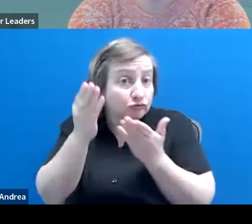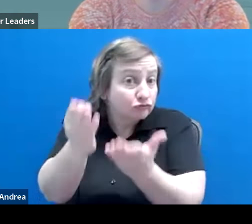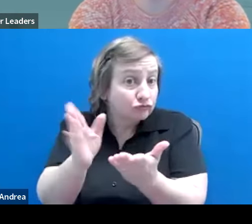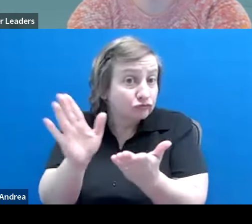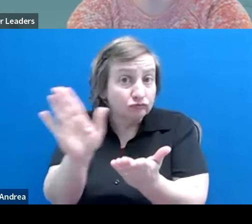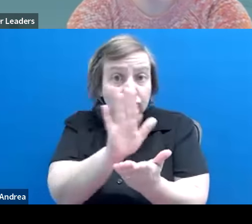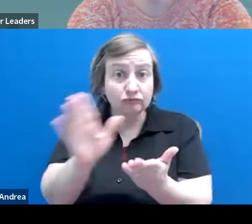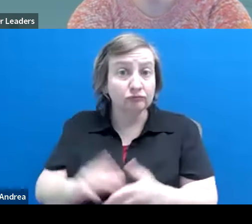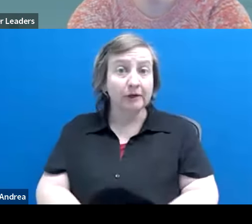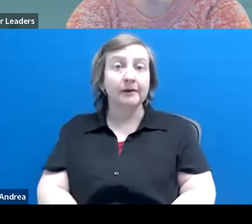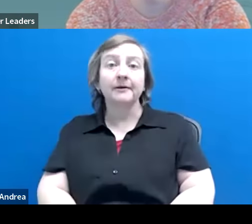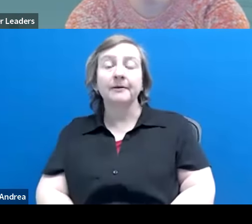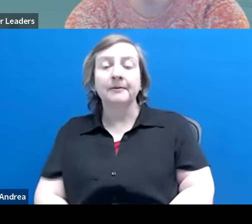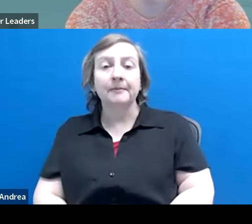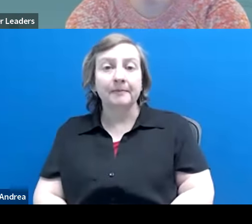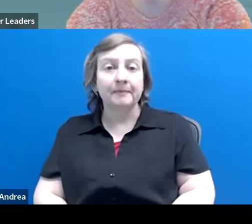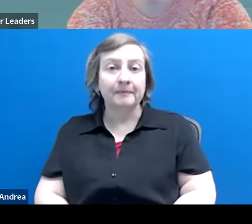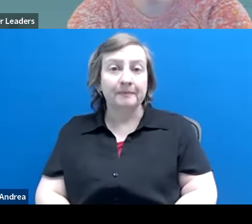them.